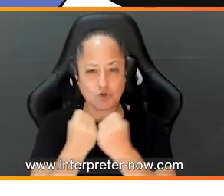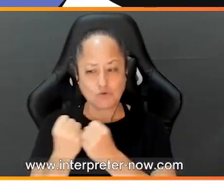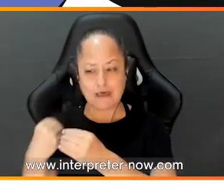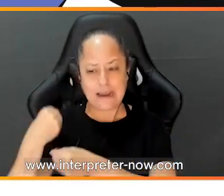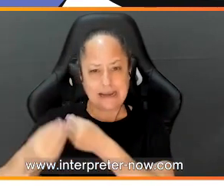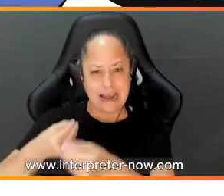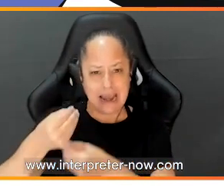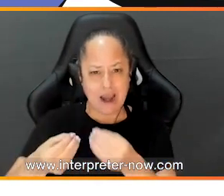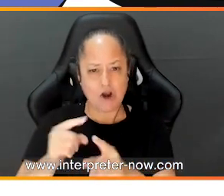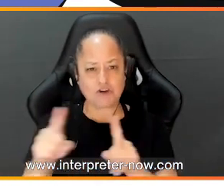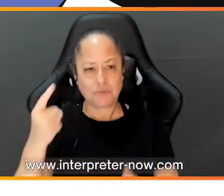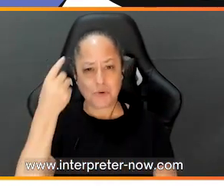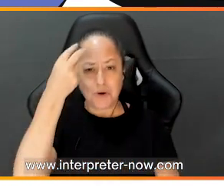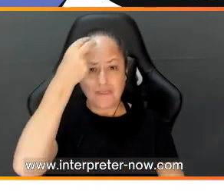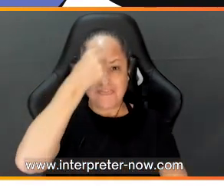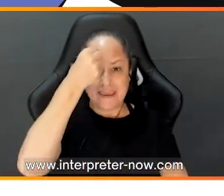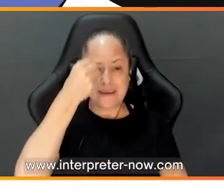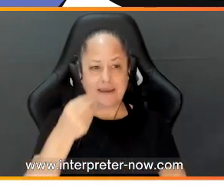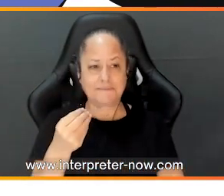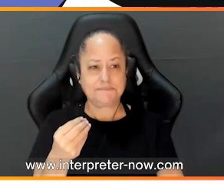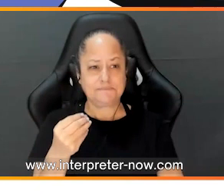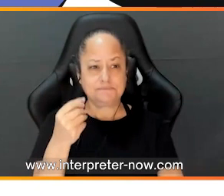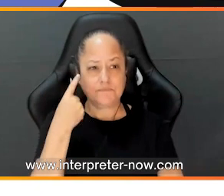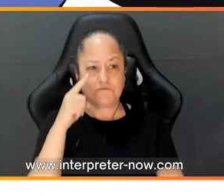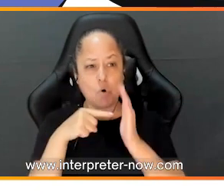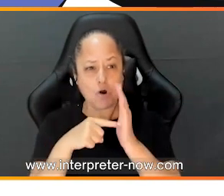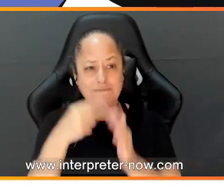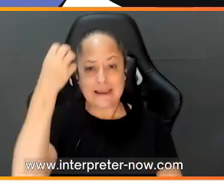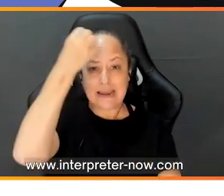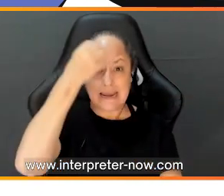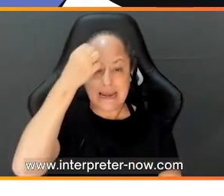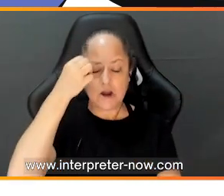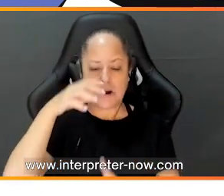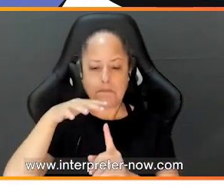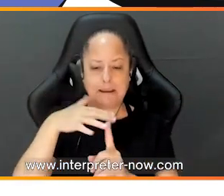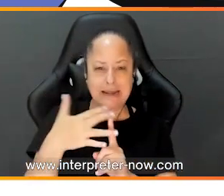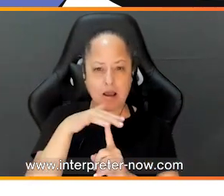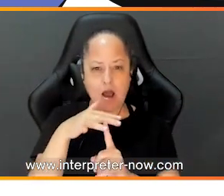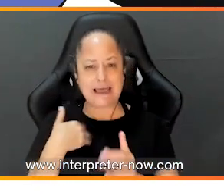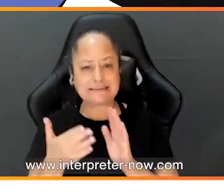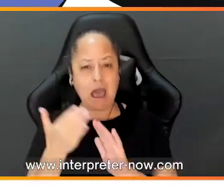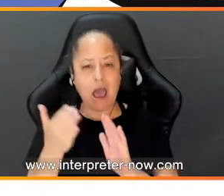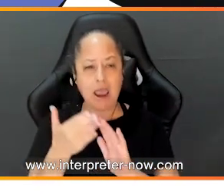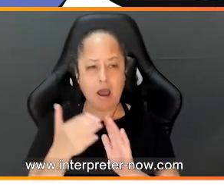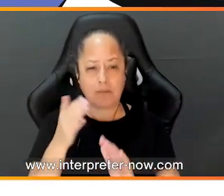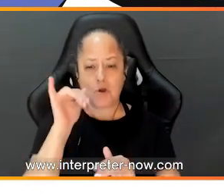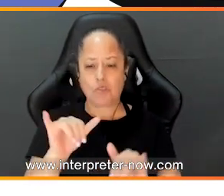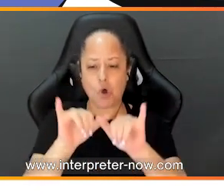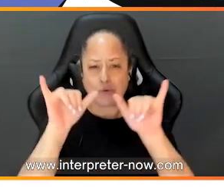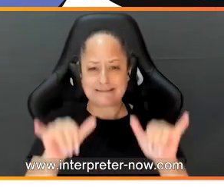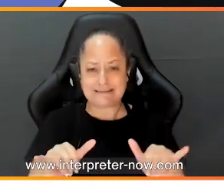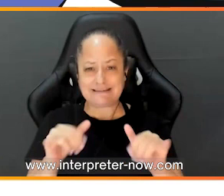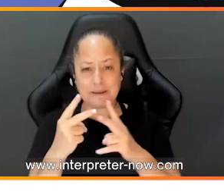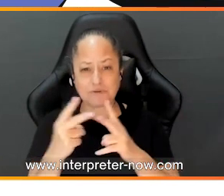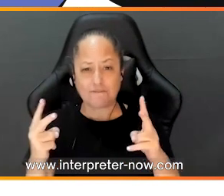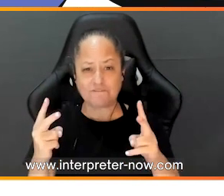sort of heritage. But if we're thinking of, I'm just thinking, for instance, of a European context in which I operate,